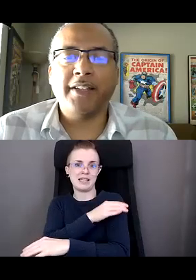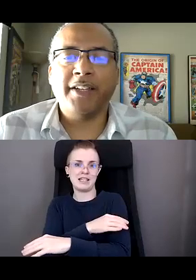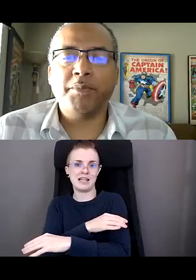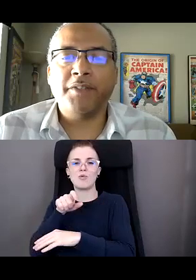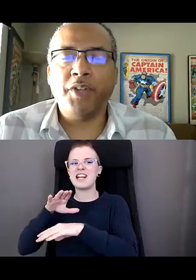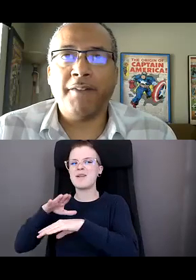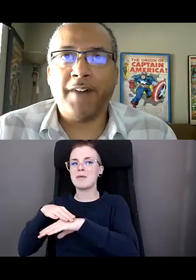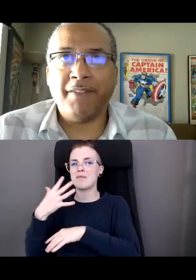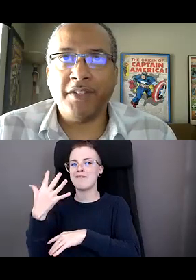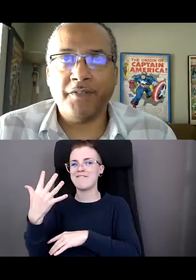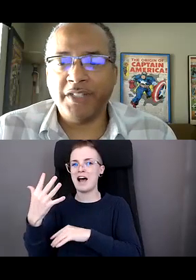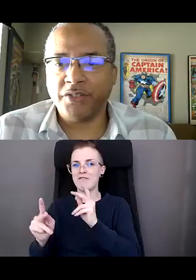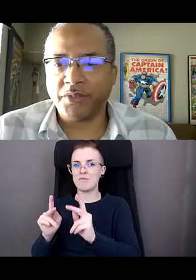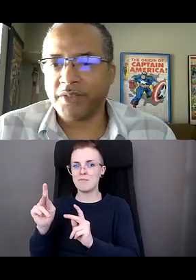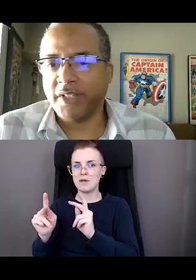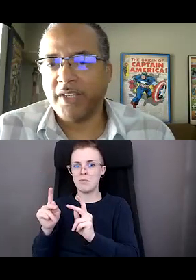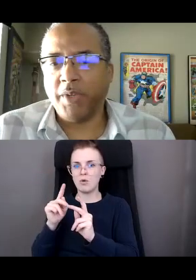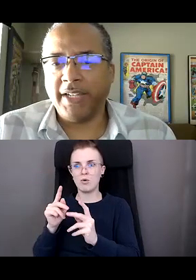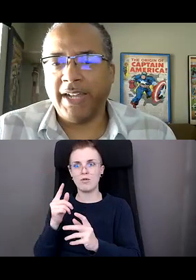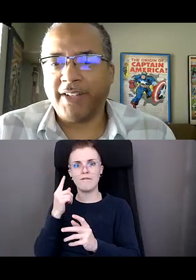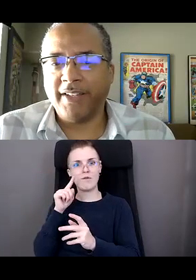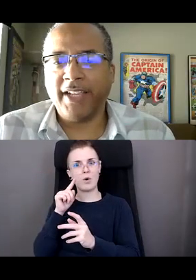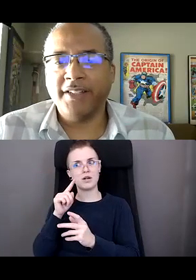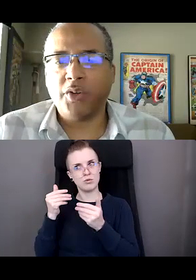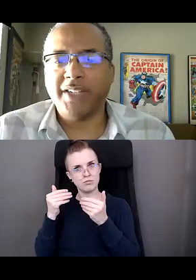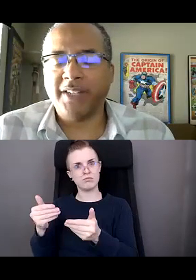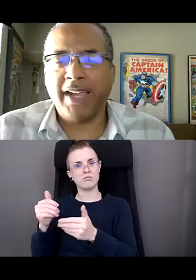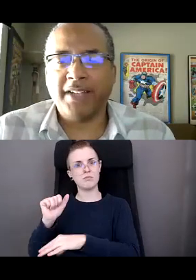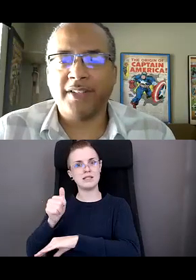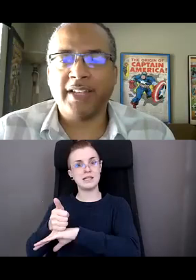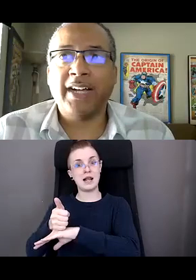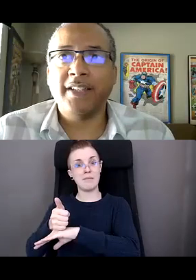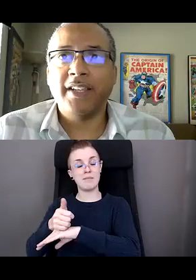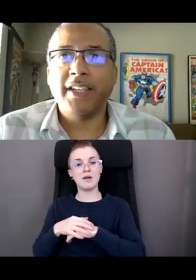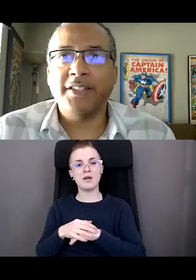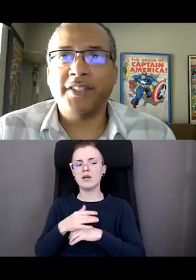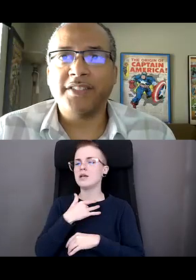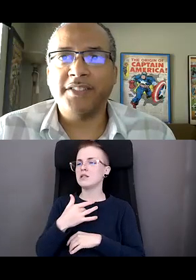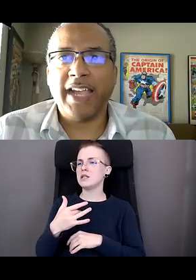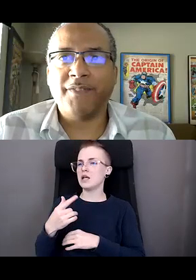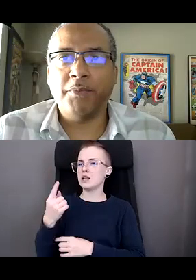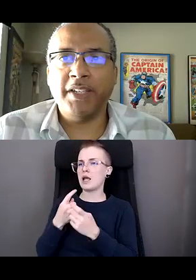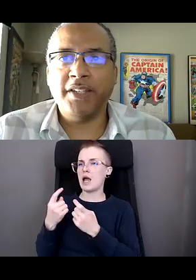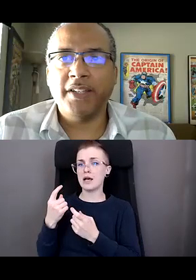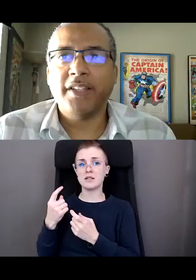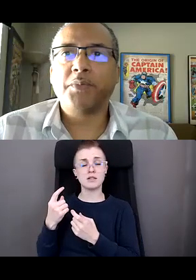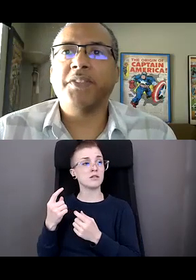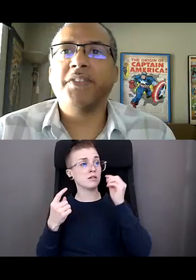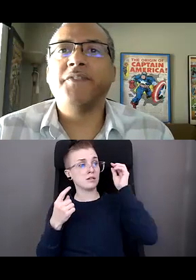for a clinic. But if we have 5 individuals, we can have a clinic. And the question I'm asked a lot is, does this have to